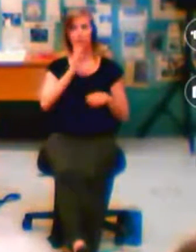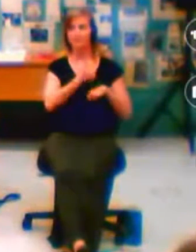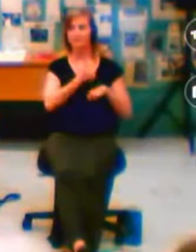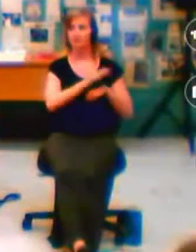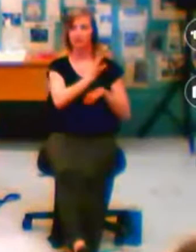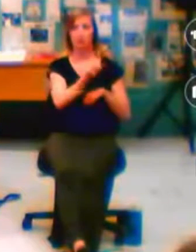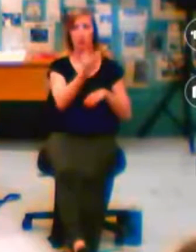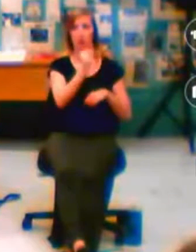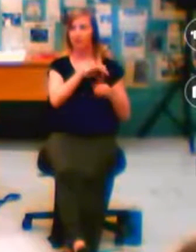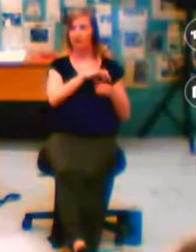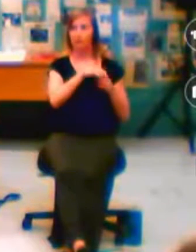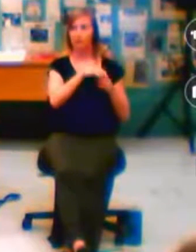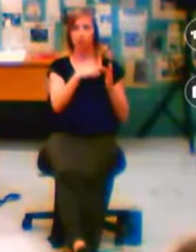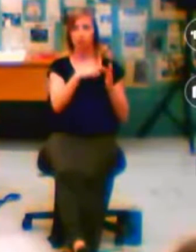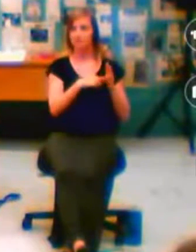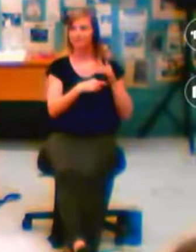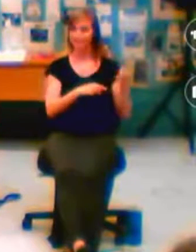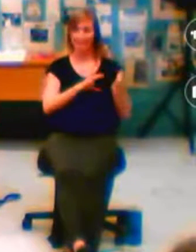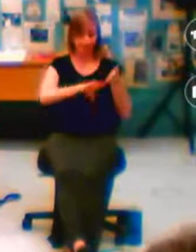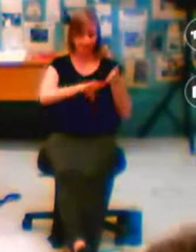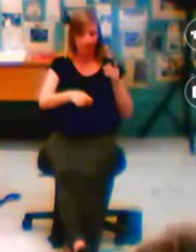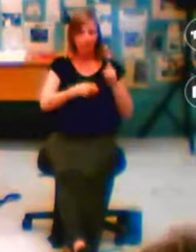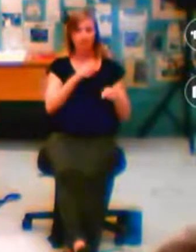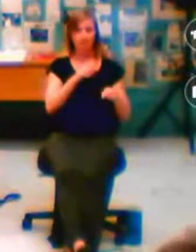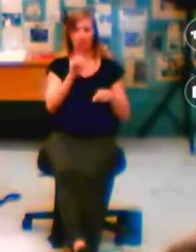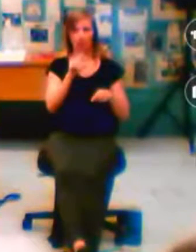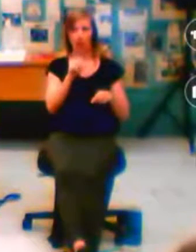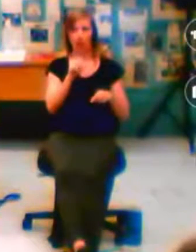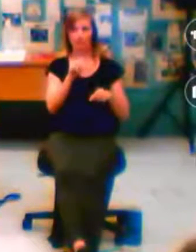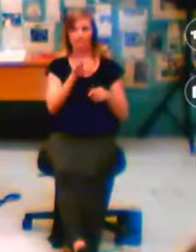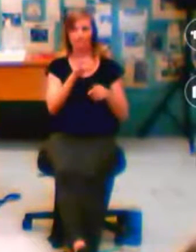in that manner? I'll let you go first, Dr. Roman.